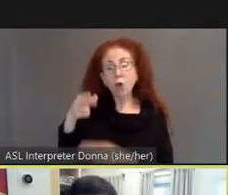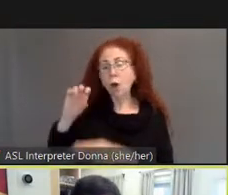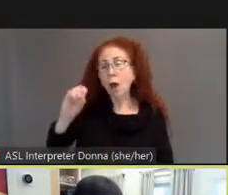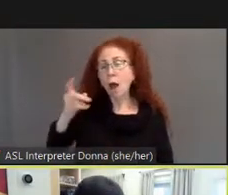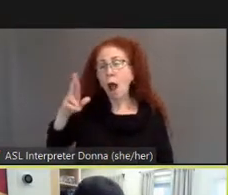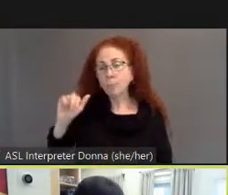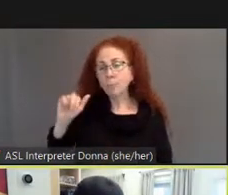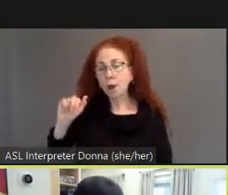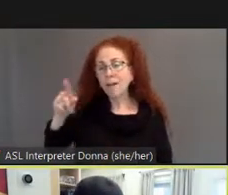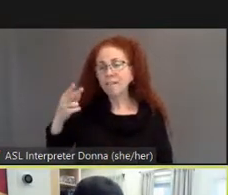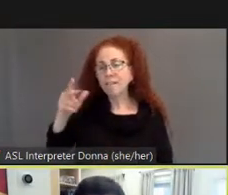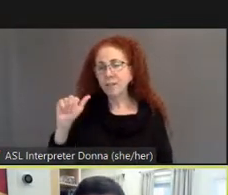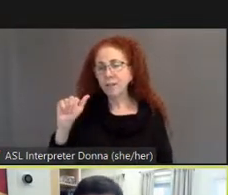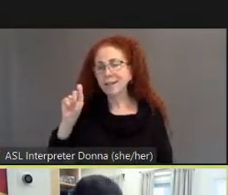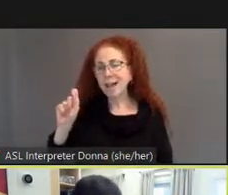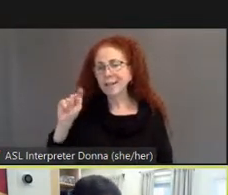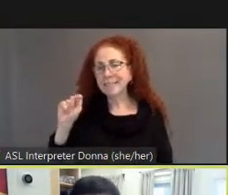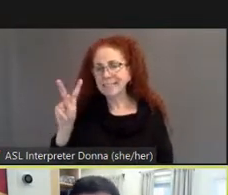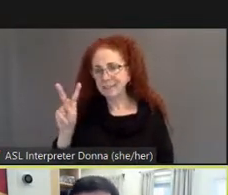operaphila.tv,